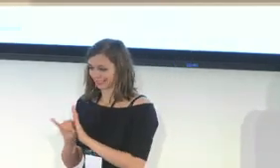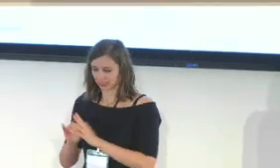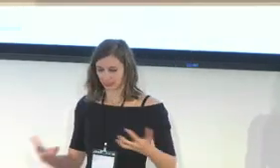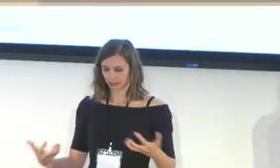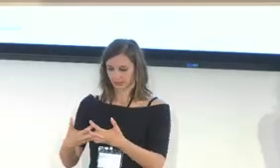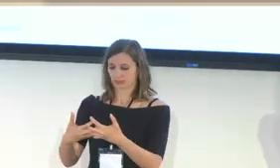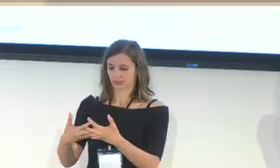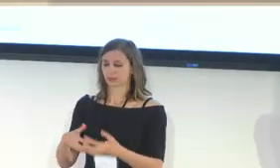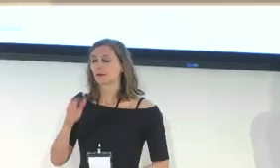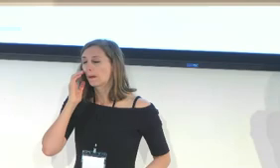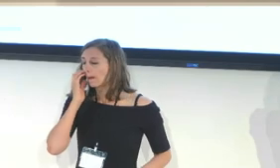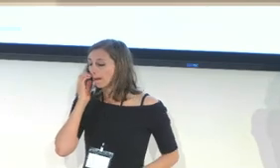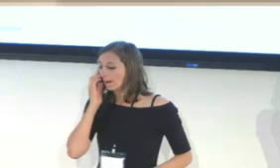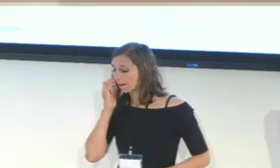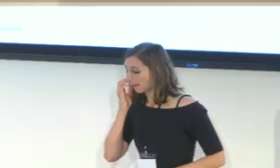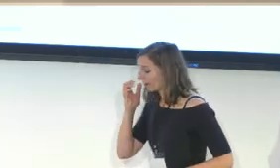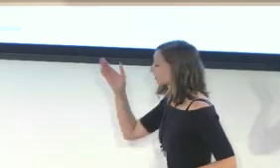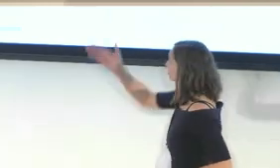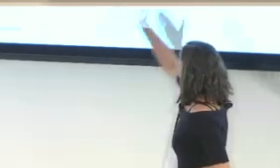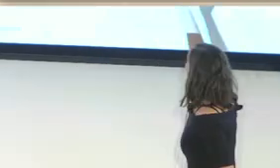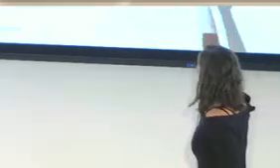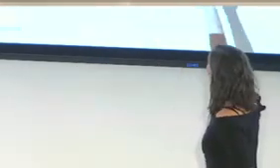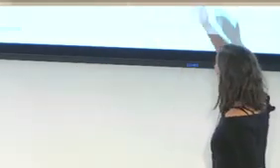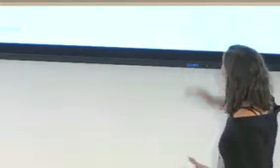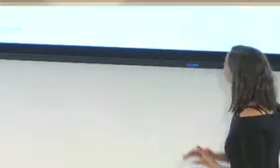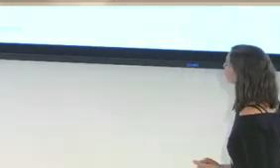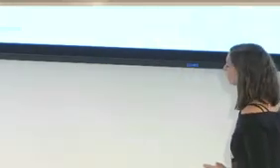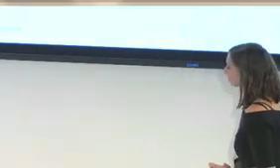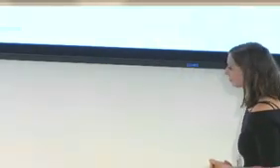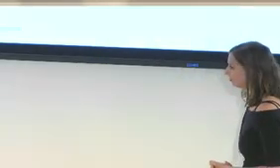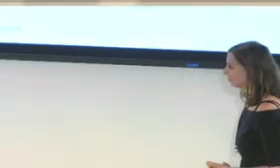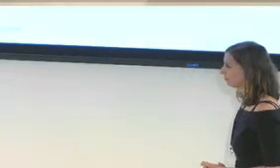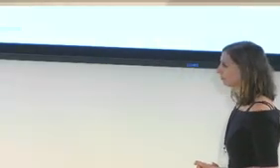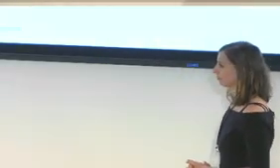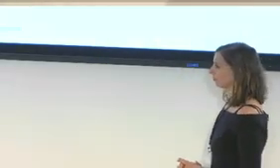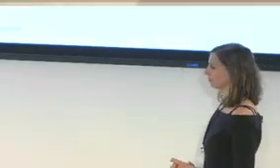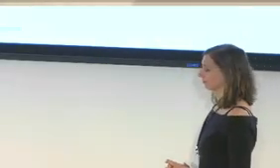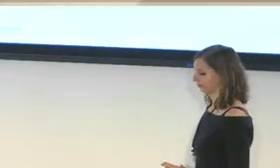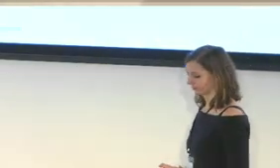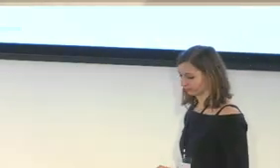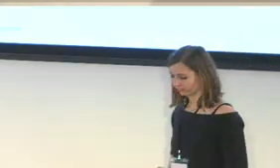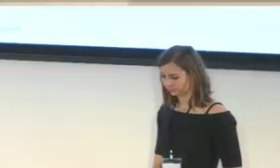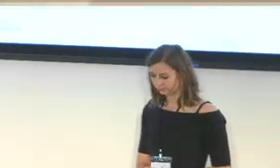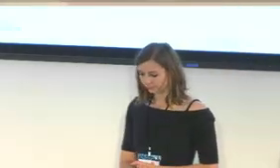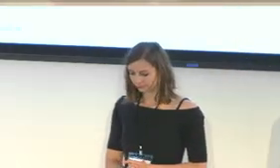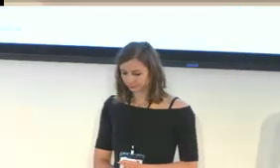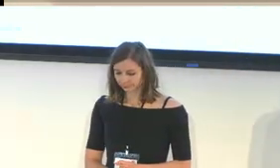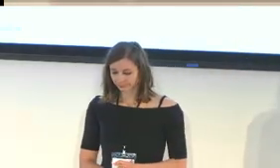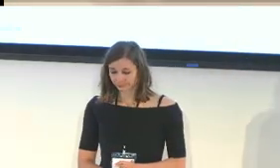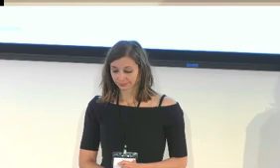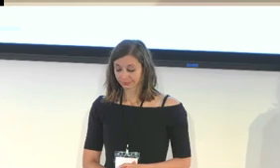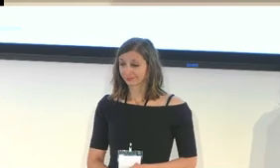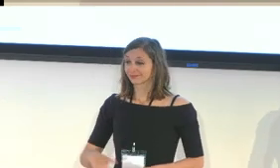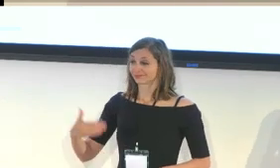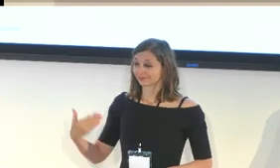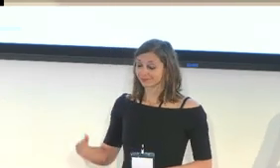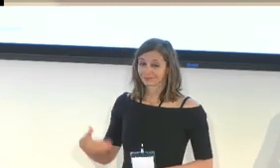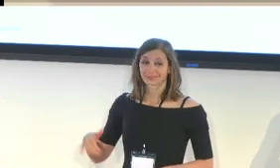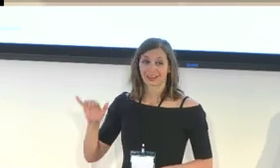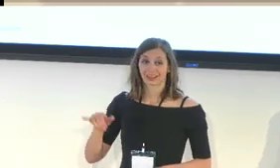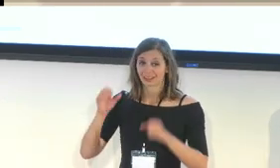65% of people rate digital ownership as important and have a perspective on digital ownership, which I think is incredible when we consider